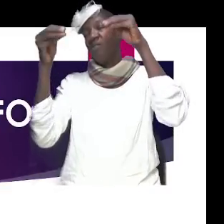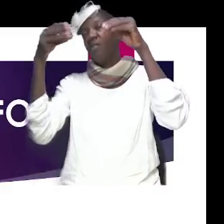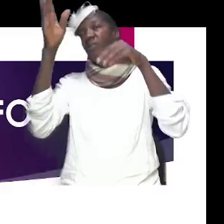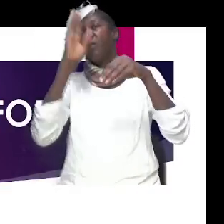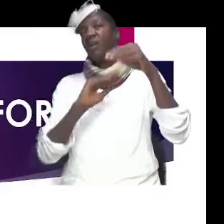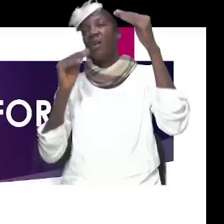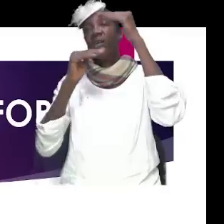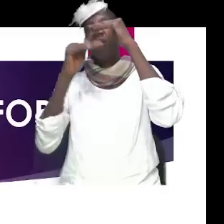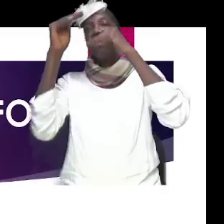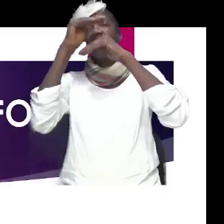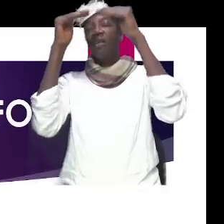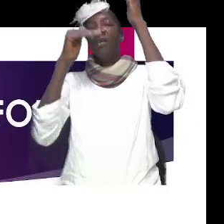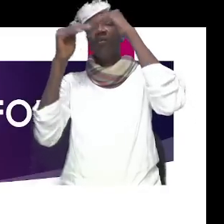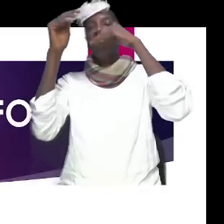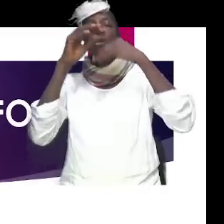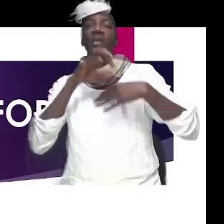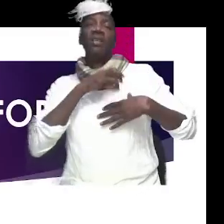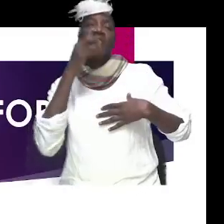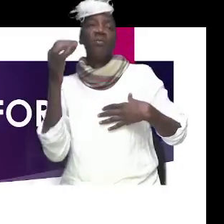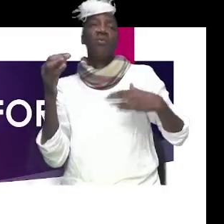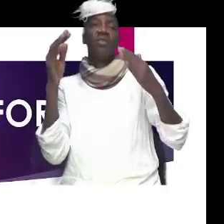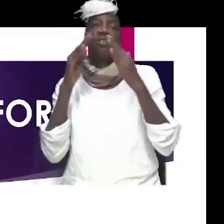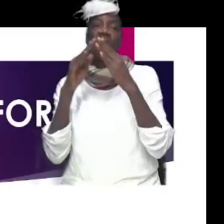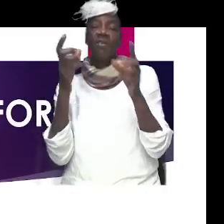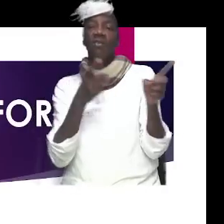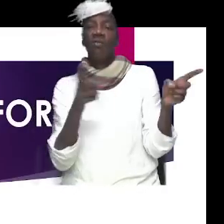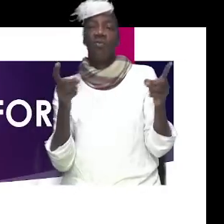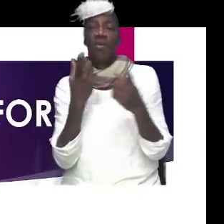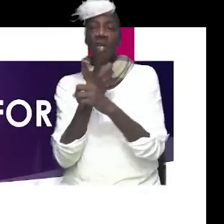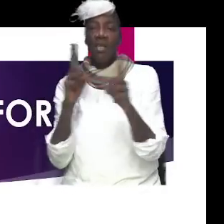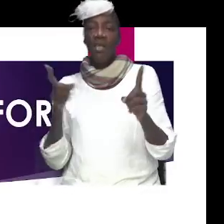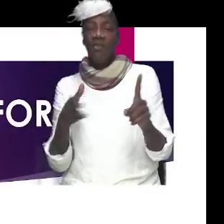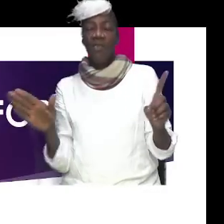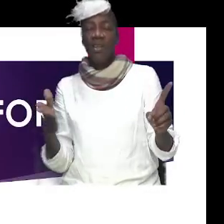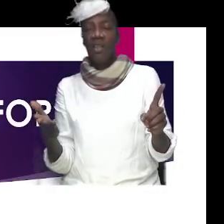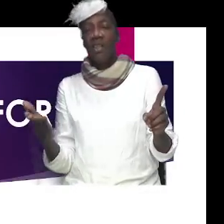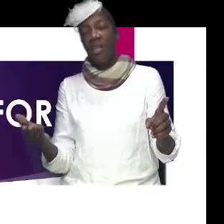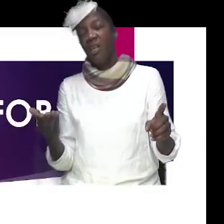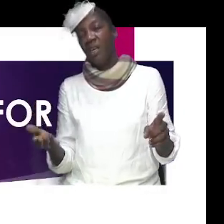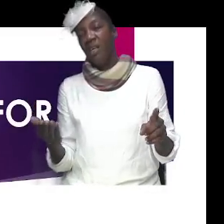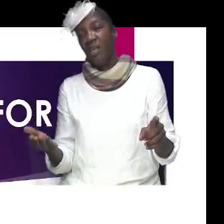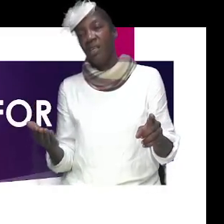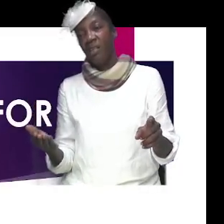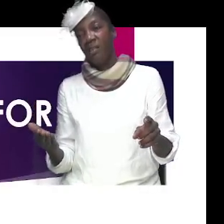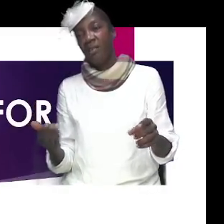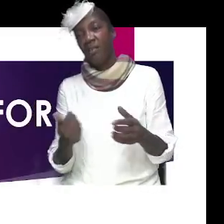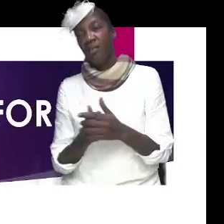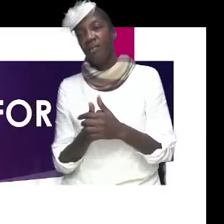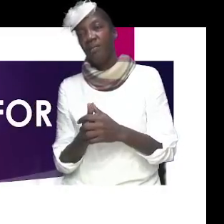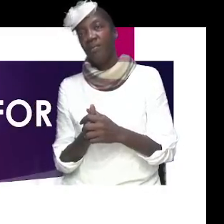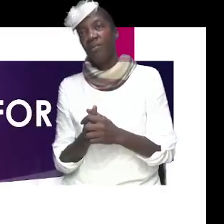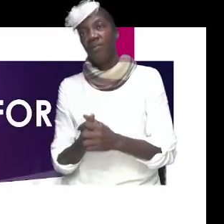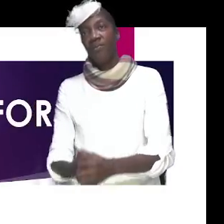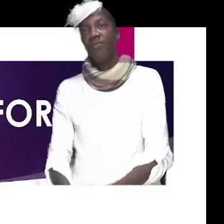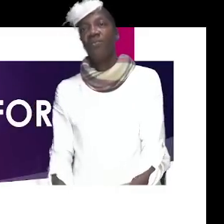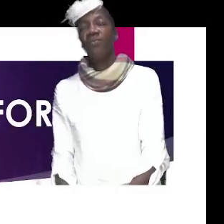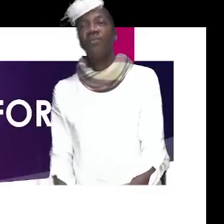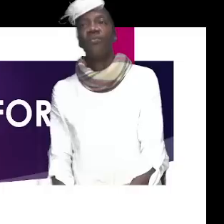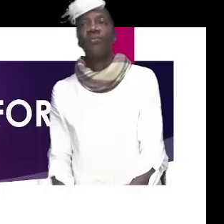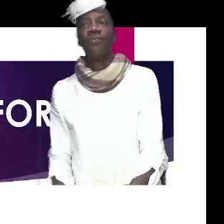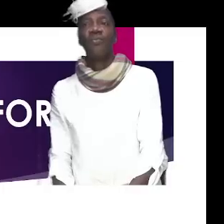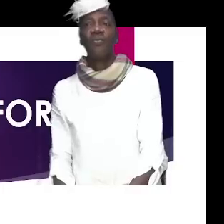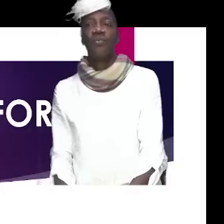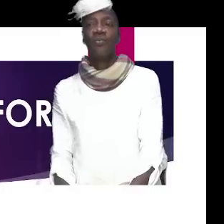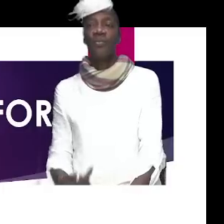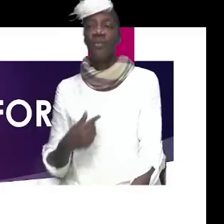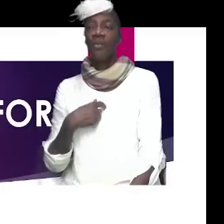the spiritual house, as we do the different things that we do, building this house. You remember when we met last week, I said that is